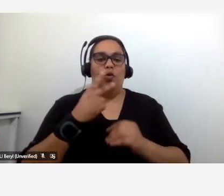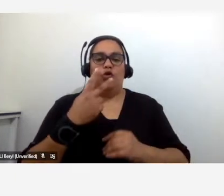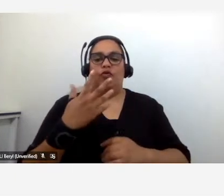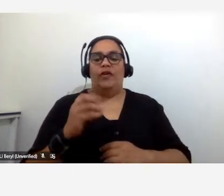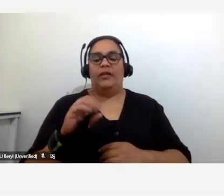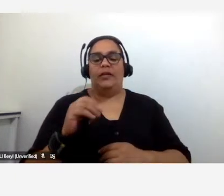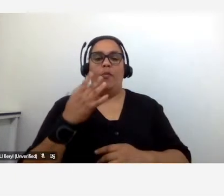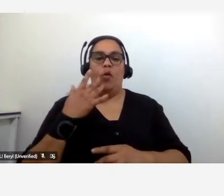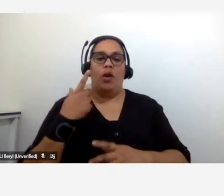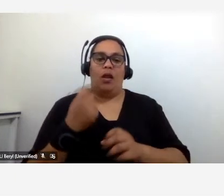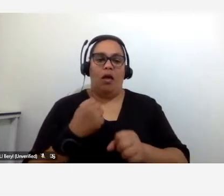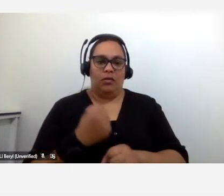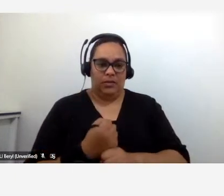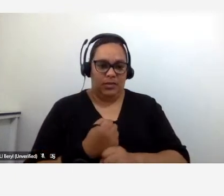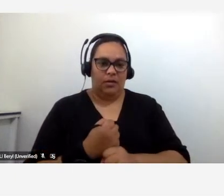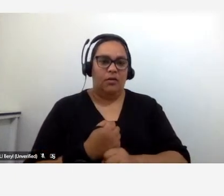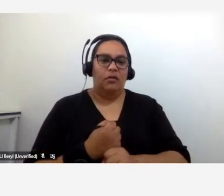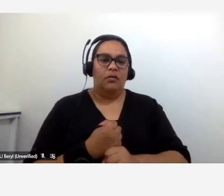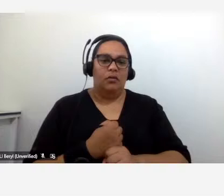September last year.